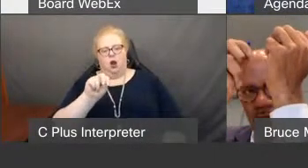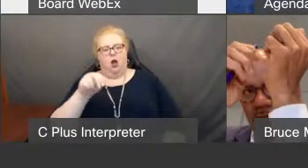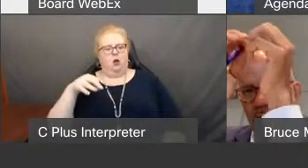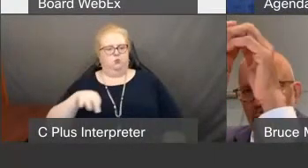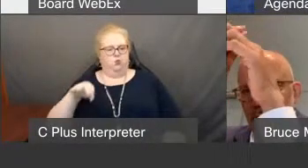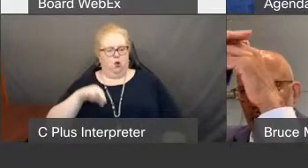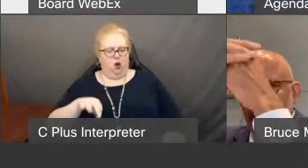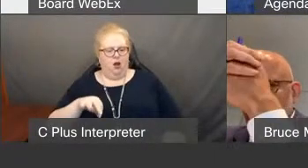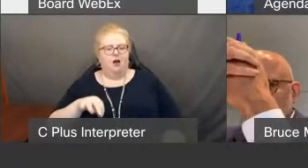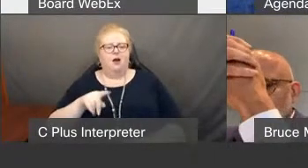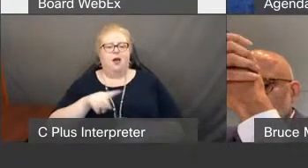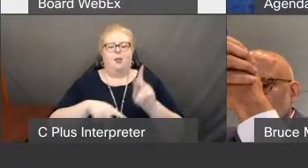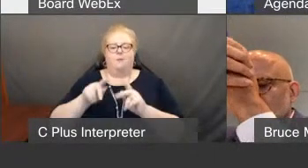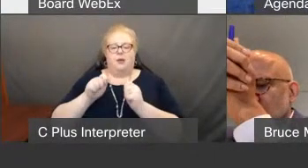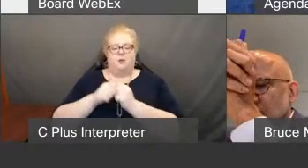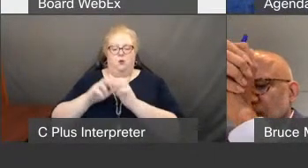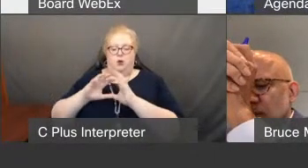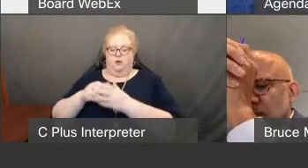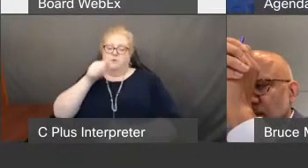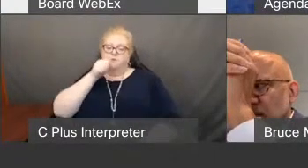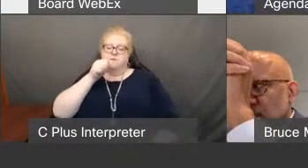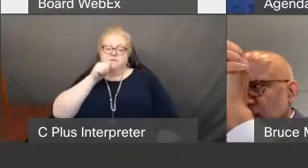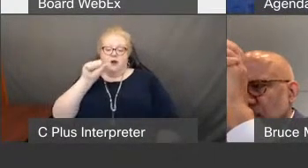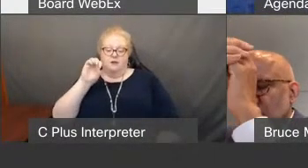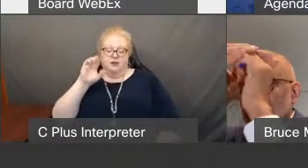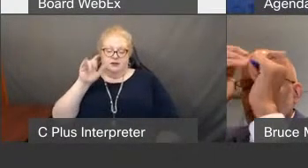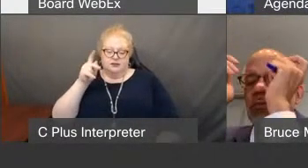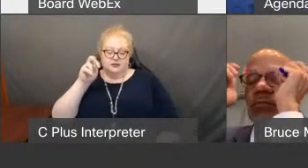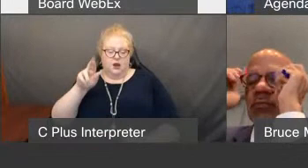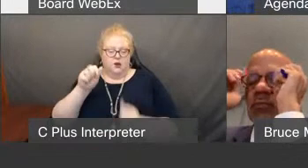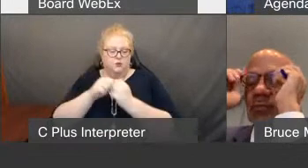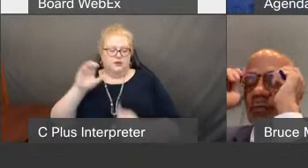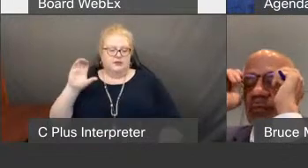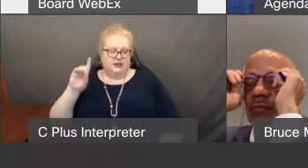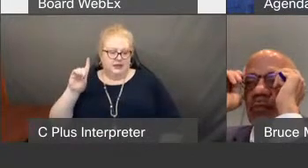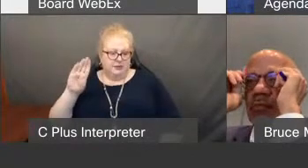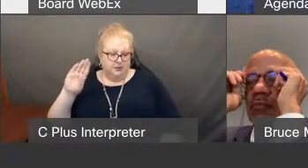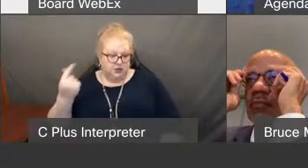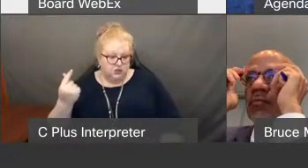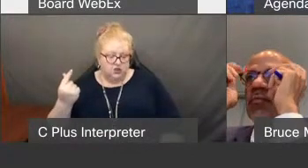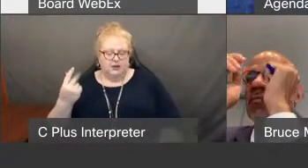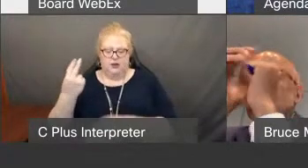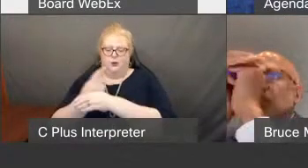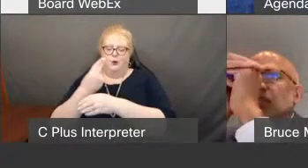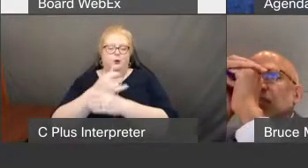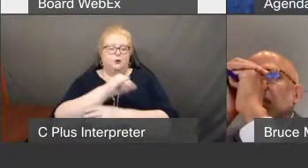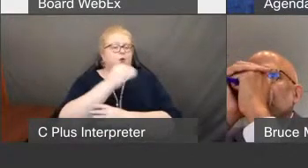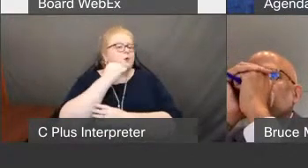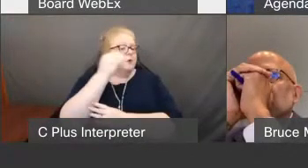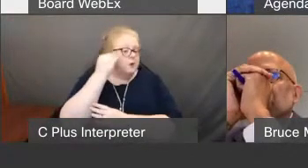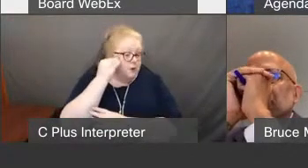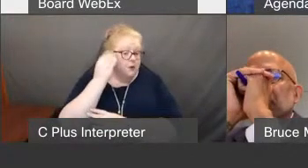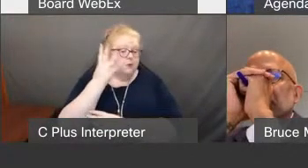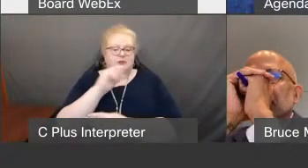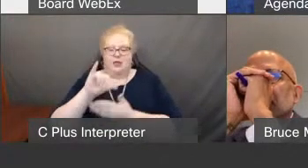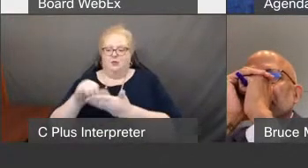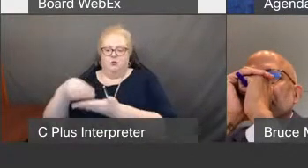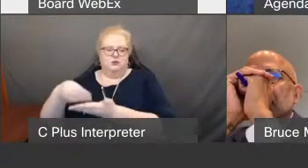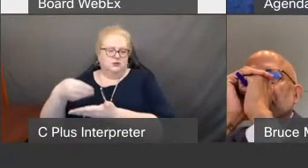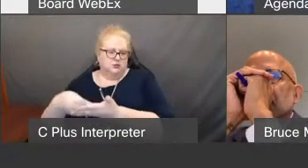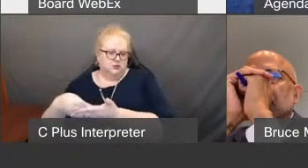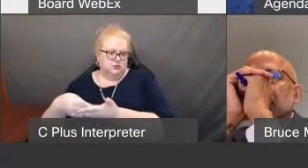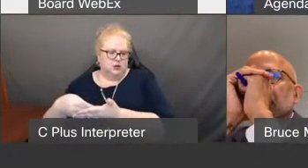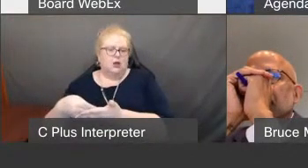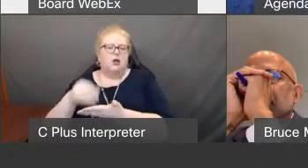with CBDG, to develop those homes utilizing these dollars. And so, you know, this will be